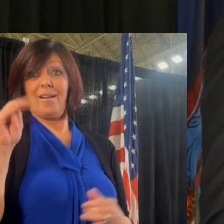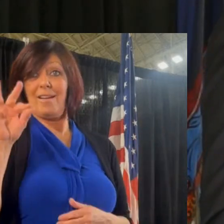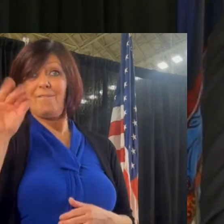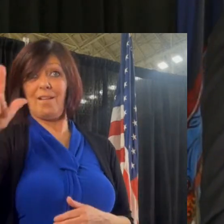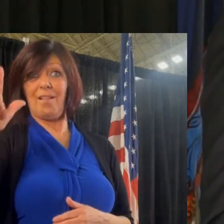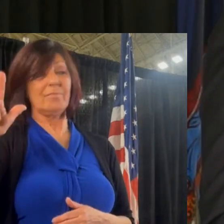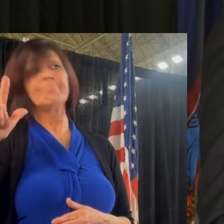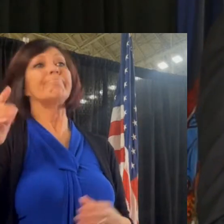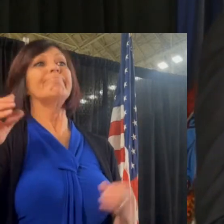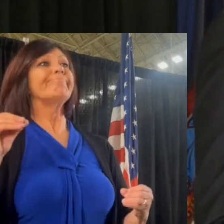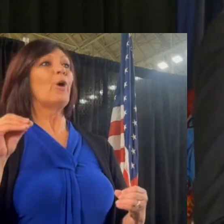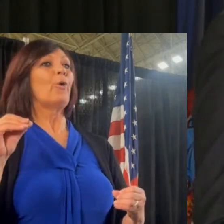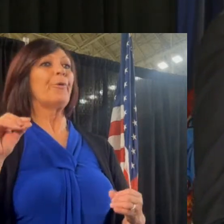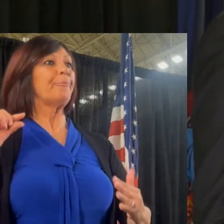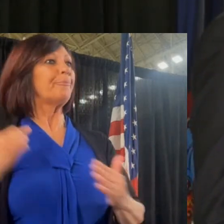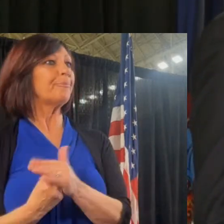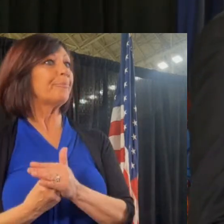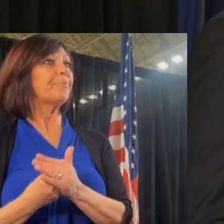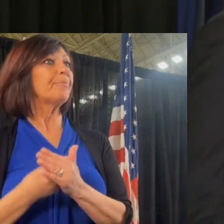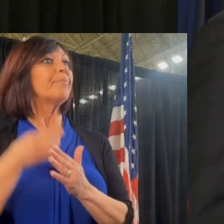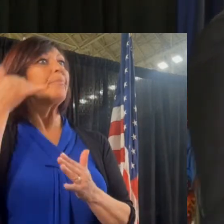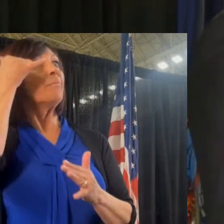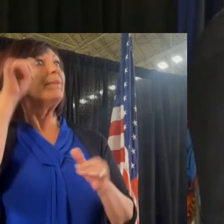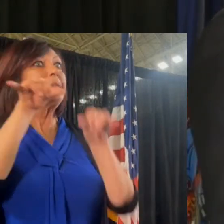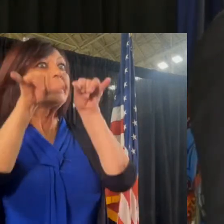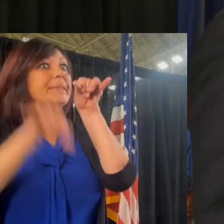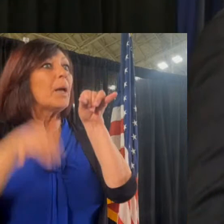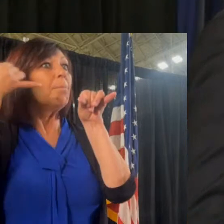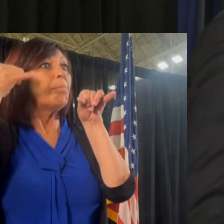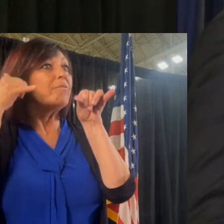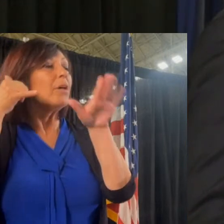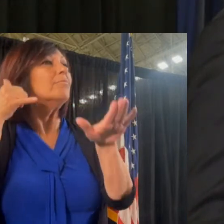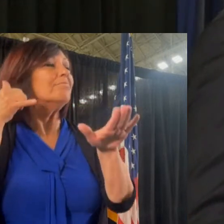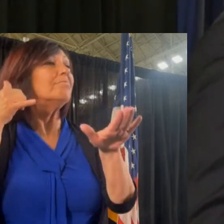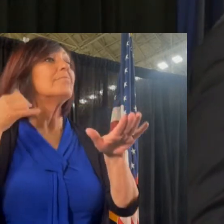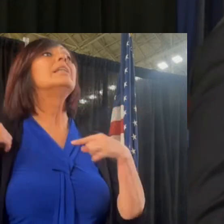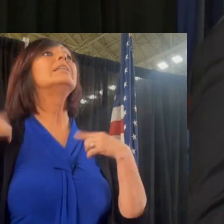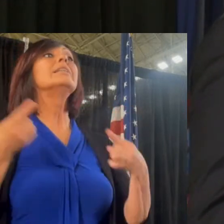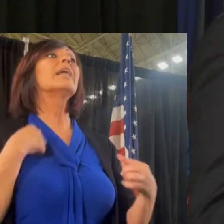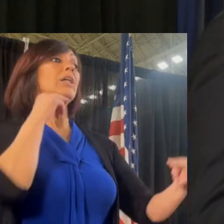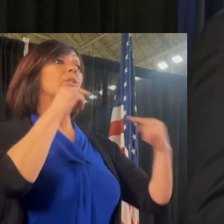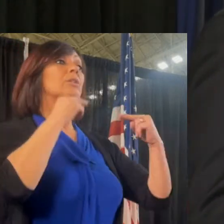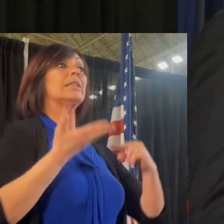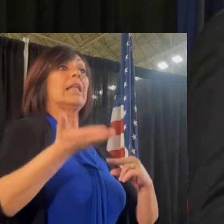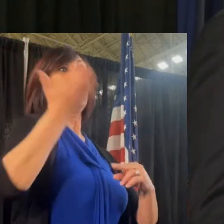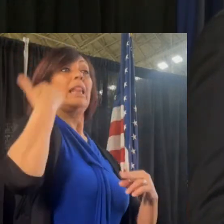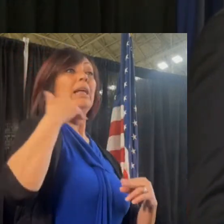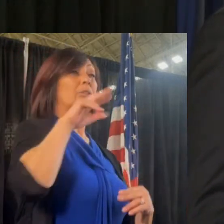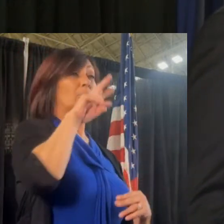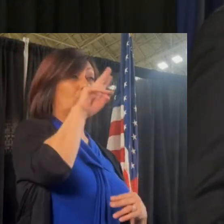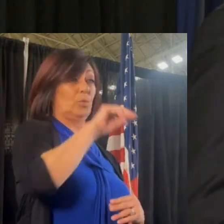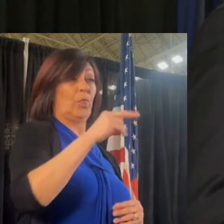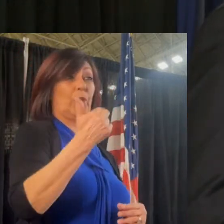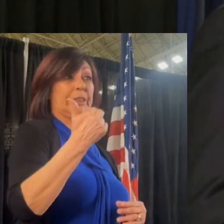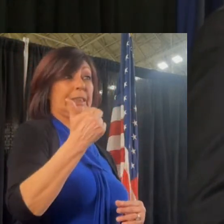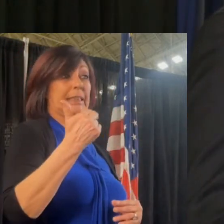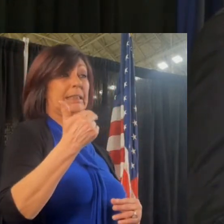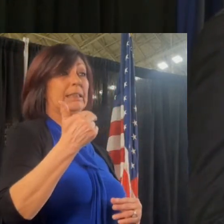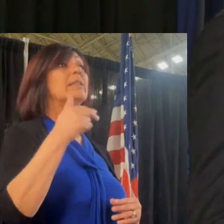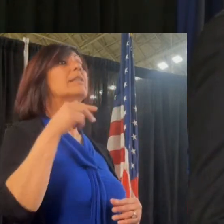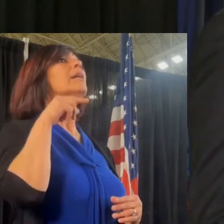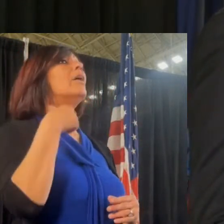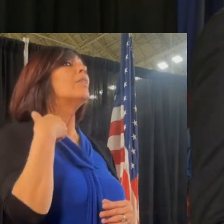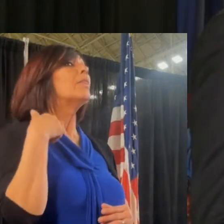no guarantee a team will stay in its current location. Since I negotiated the last lease extension in 2013,